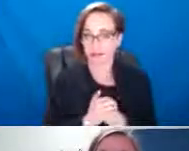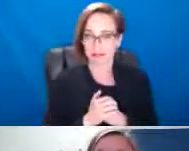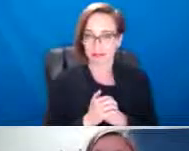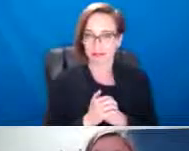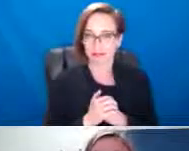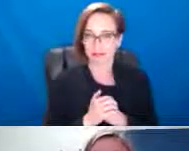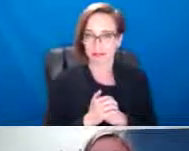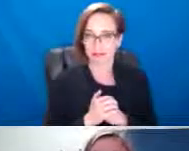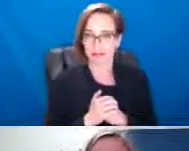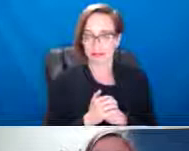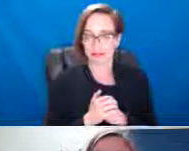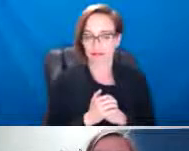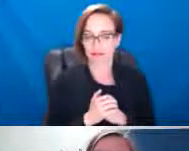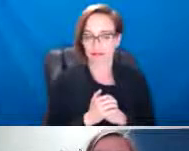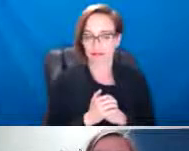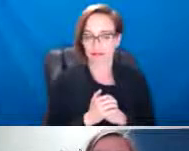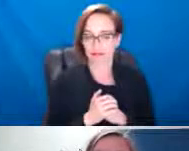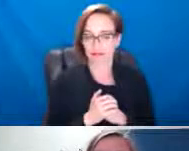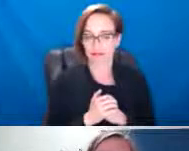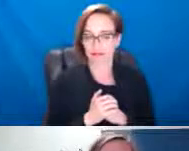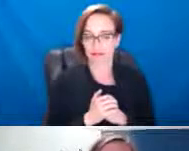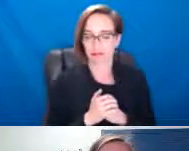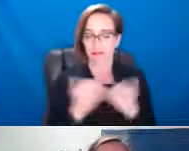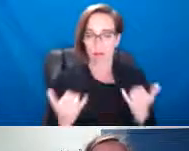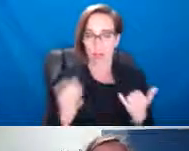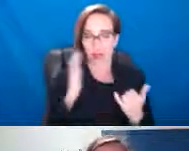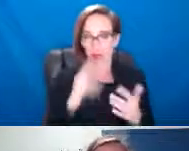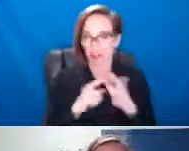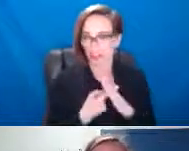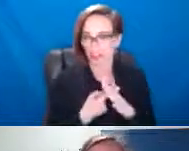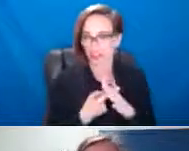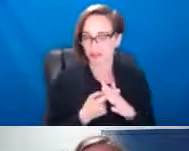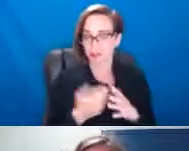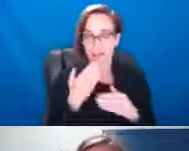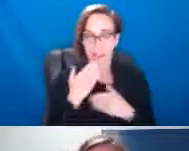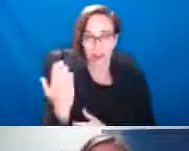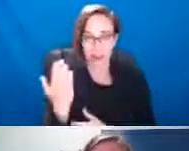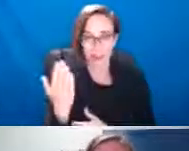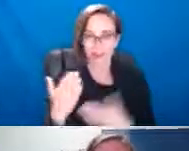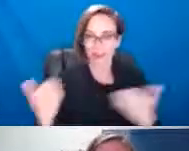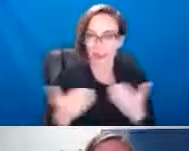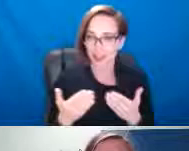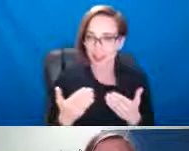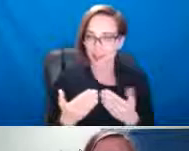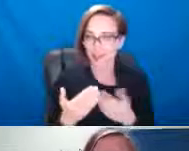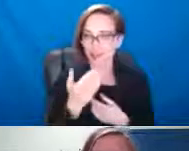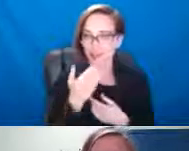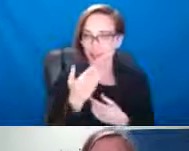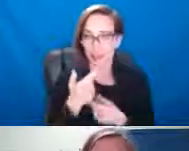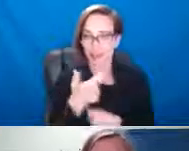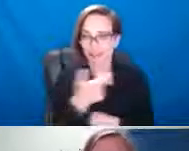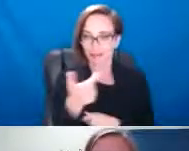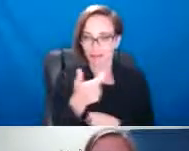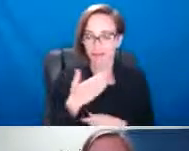want to just get started here. So good morning, welcome, thank you for coming. My name is